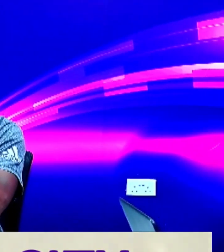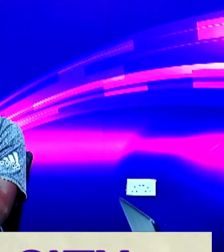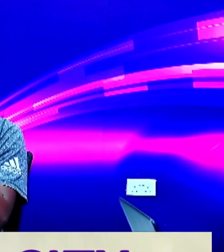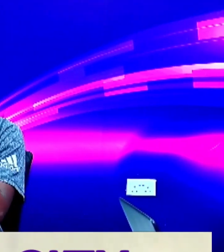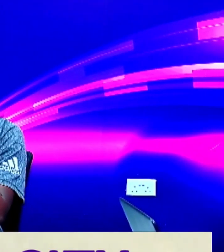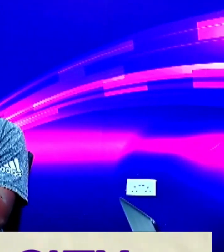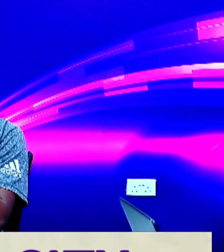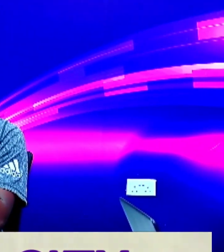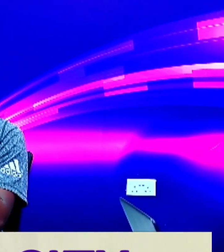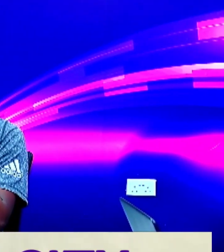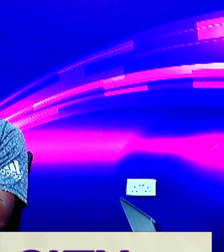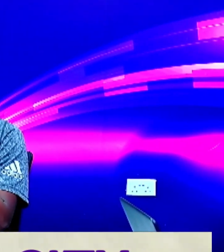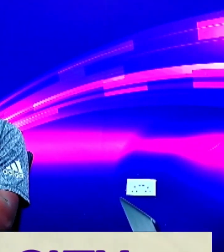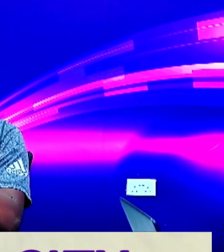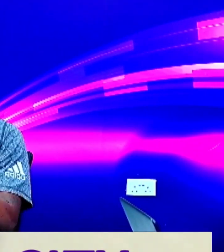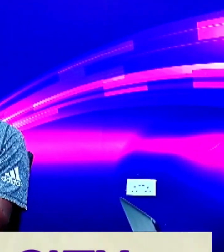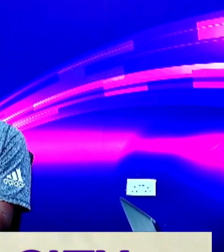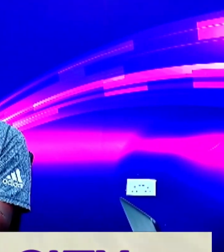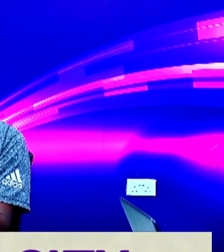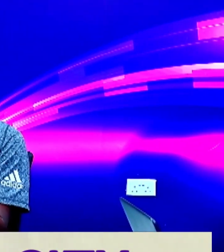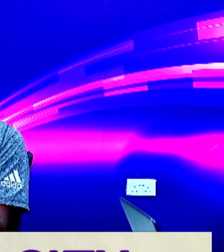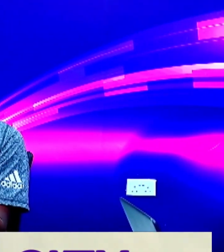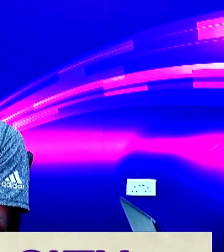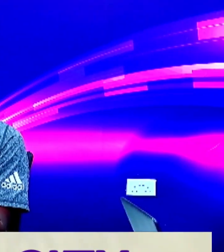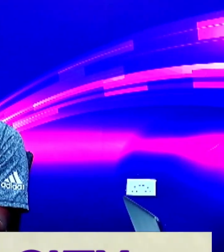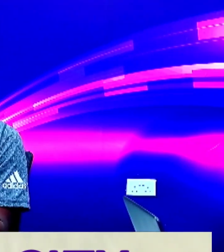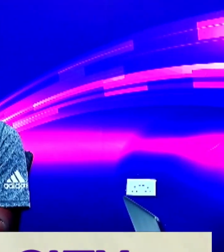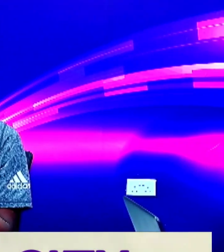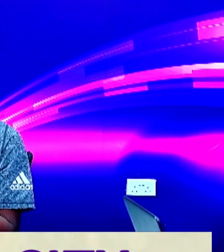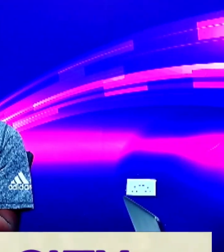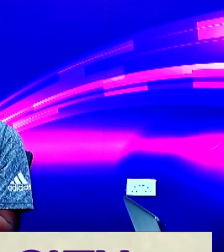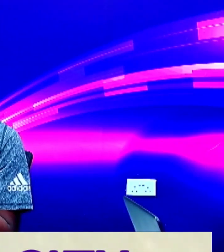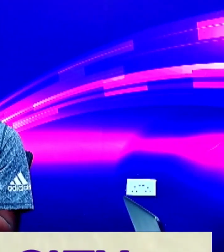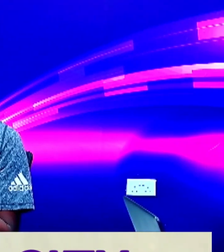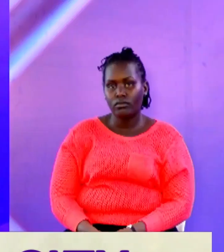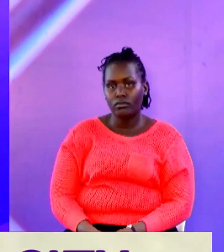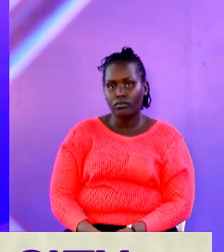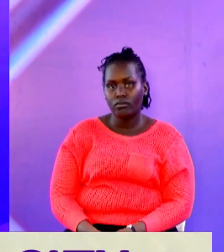friendly. On the league, it will be a very different ball game. Yeah.